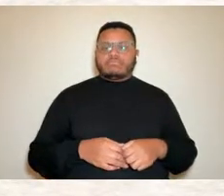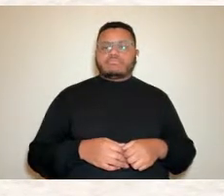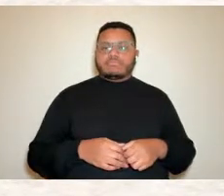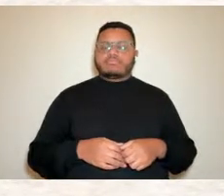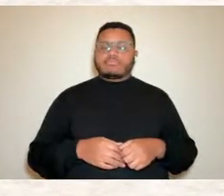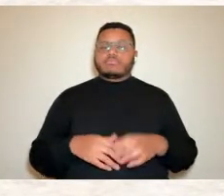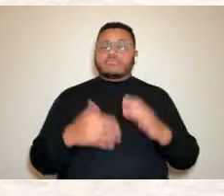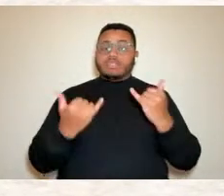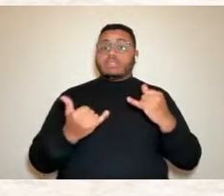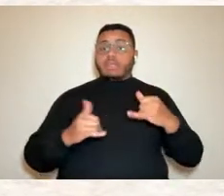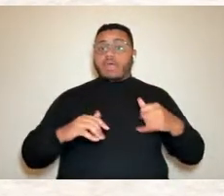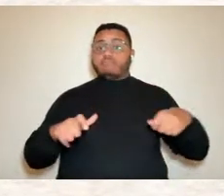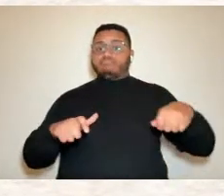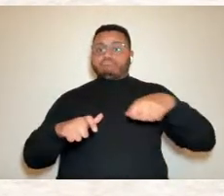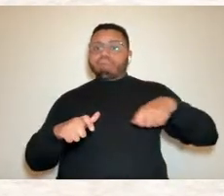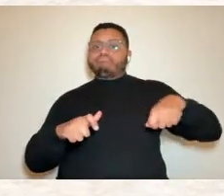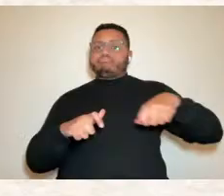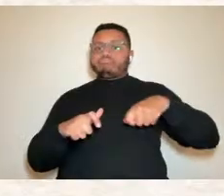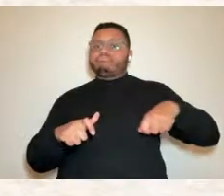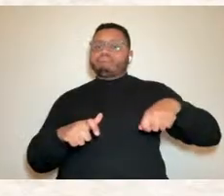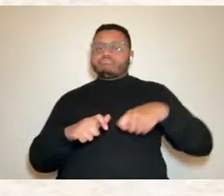Now stir that together,